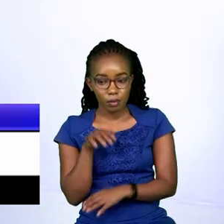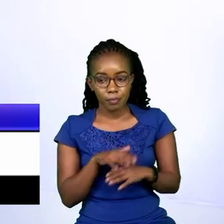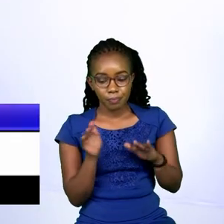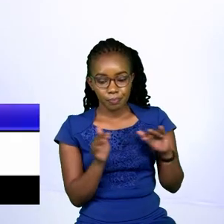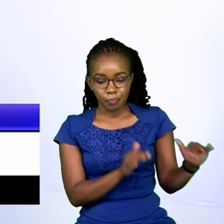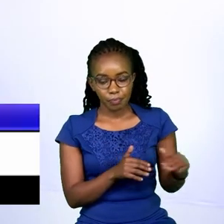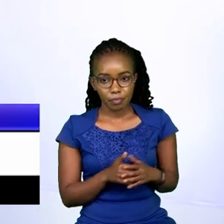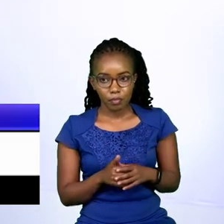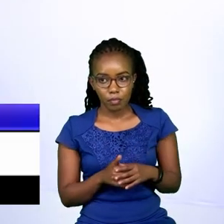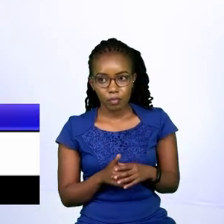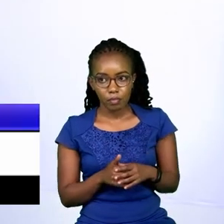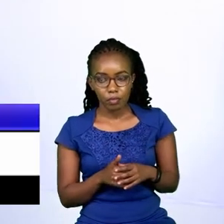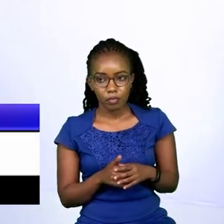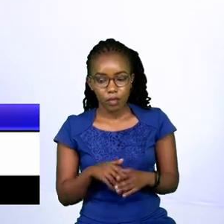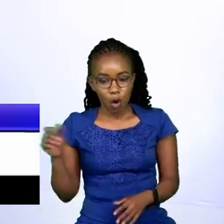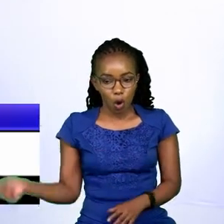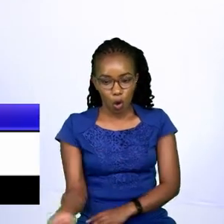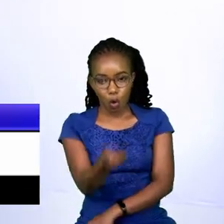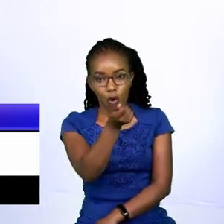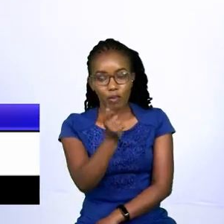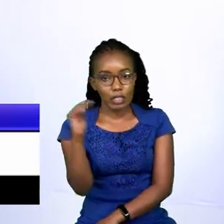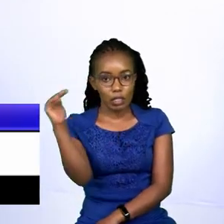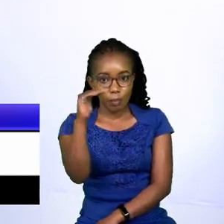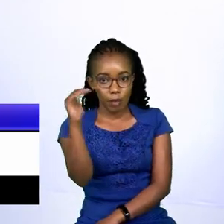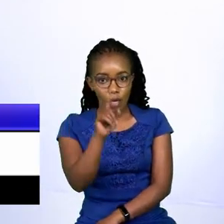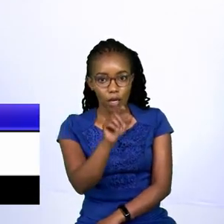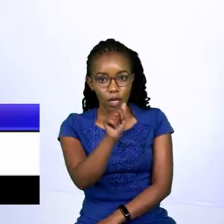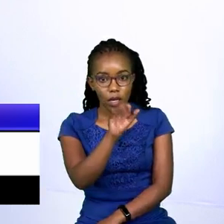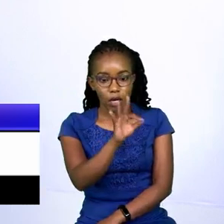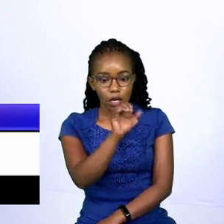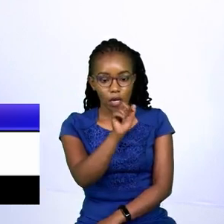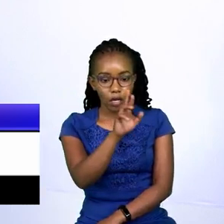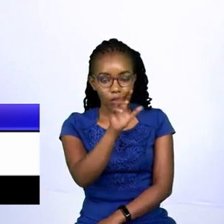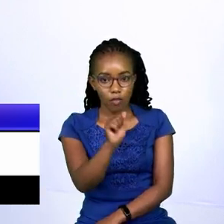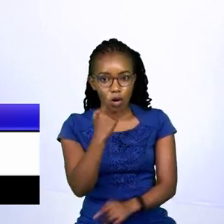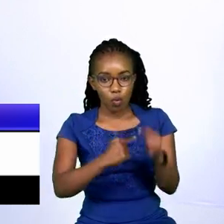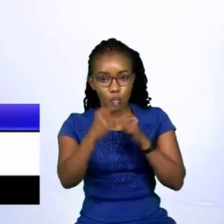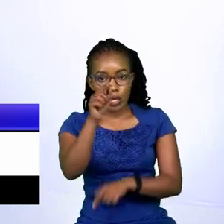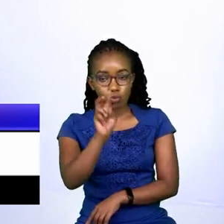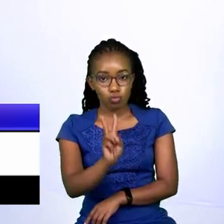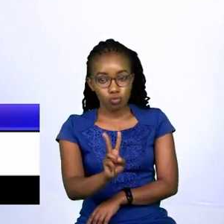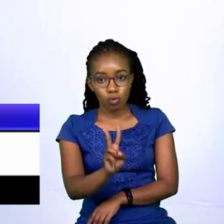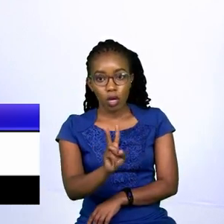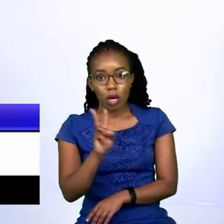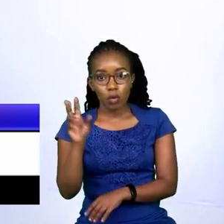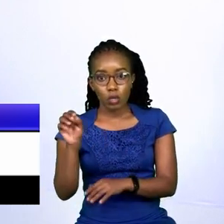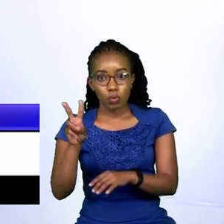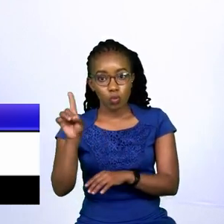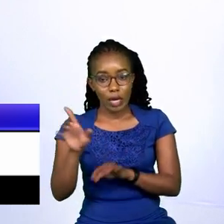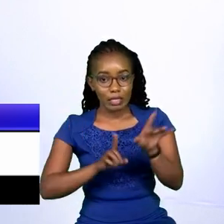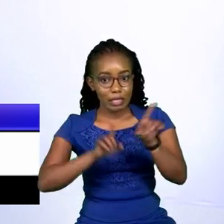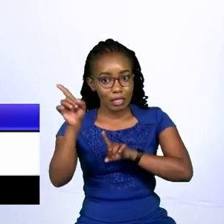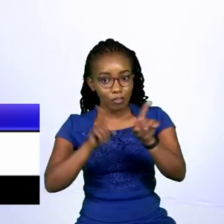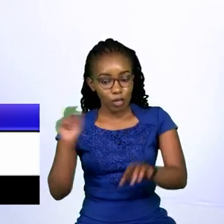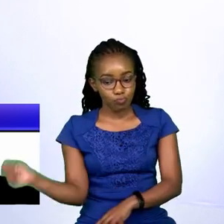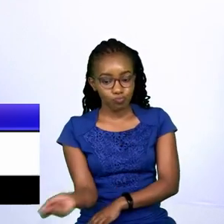Now over to some golf action, where Zimbabwe Tafara Mpofu grabbed a two-shot lead as the 2021 Safari Tour